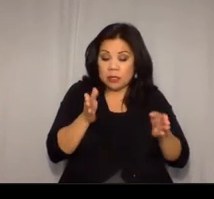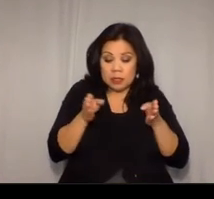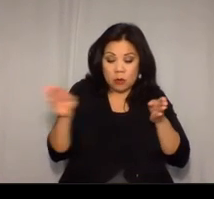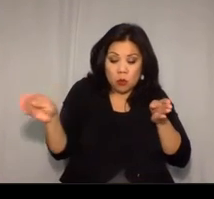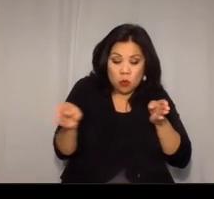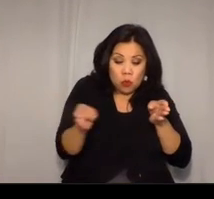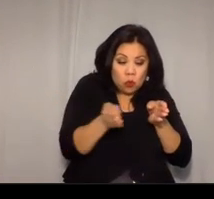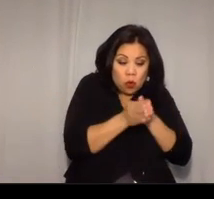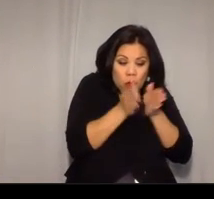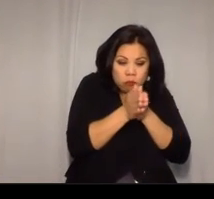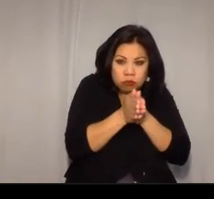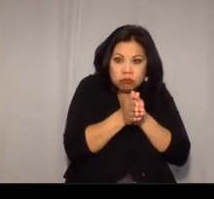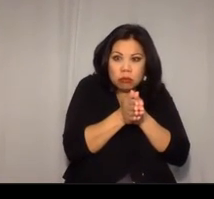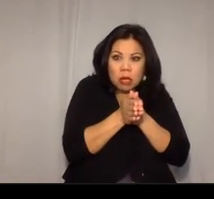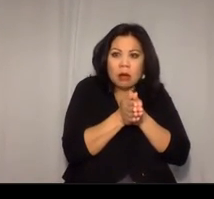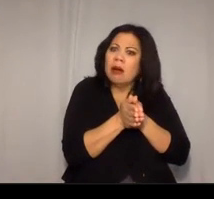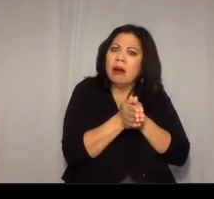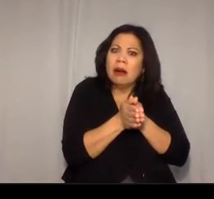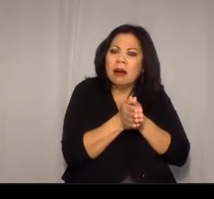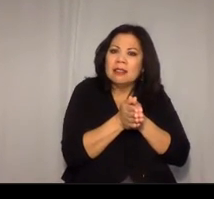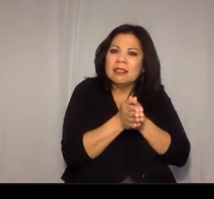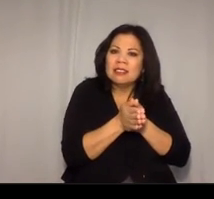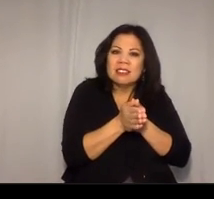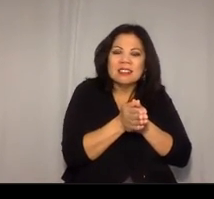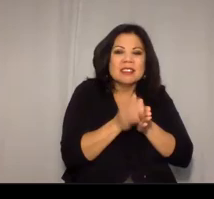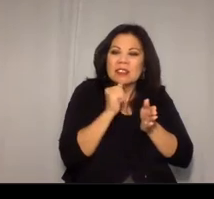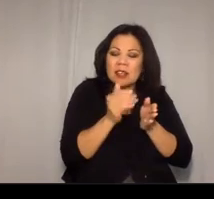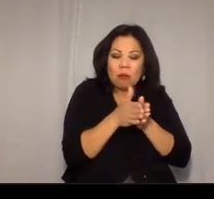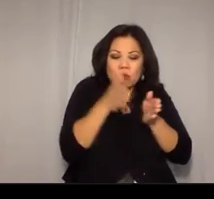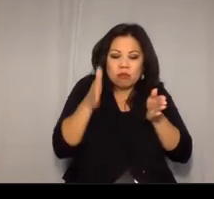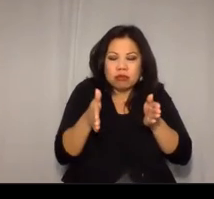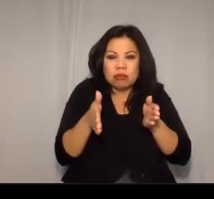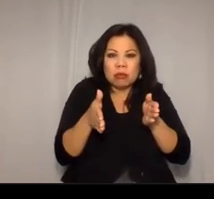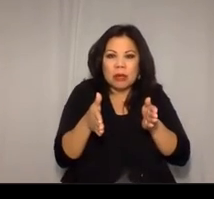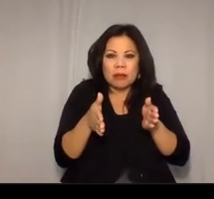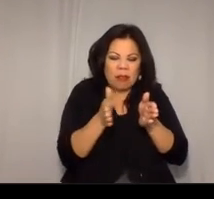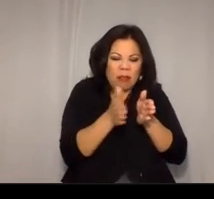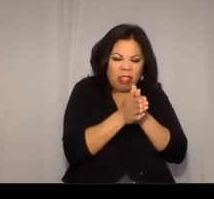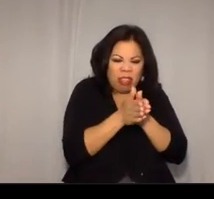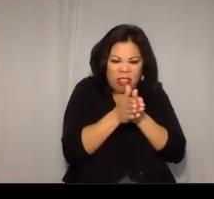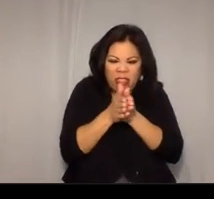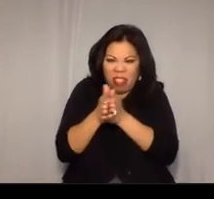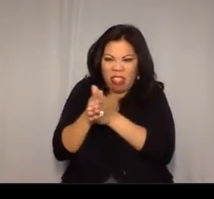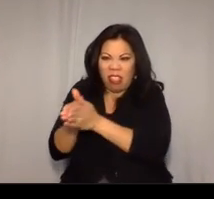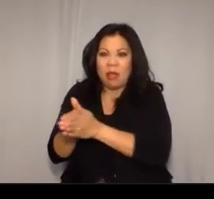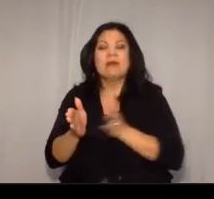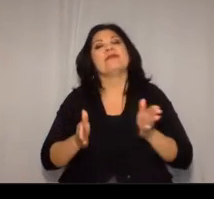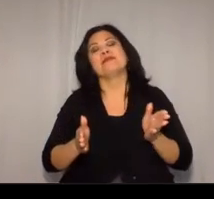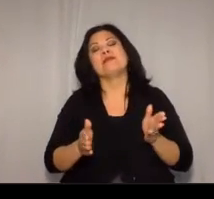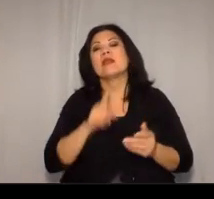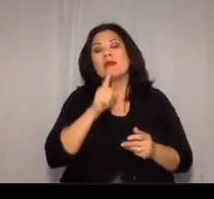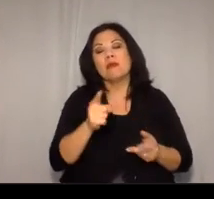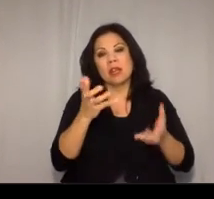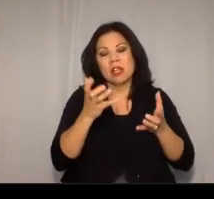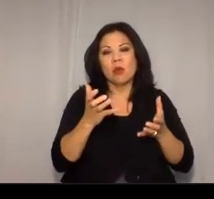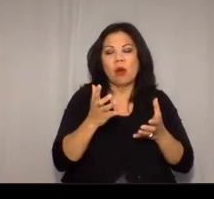what happens. What happens is they don't stand apart. They just get squished. So really, you want to put